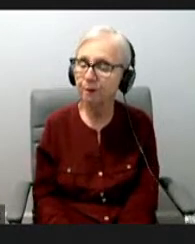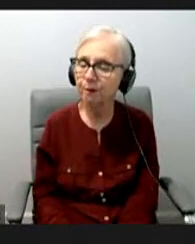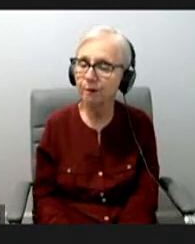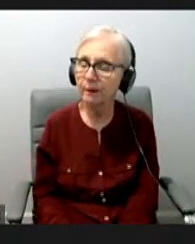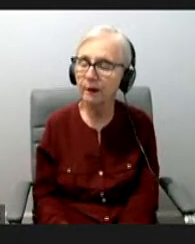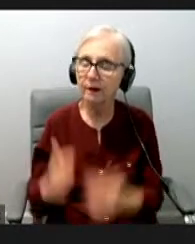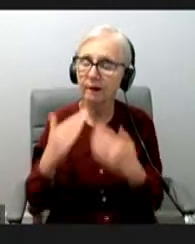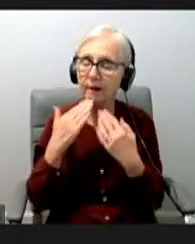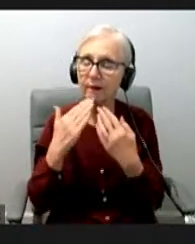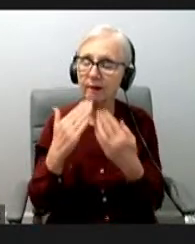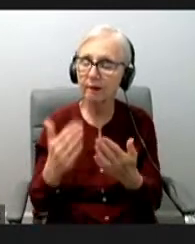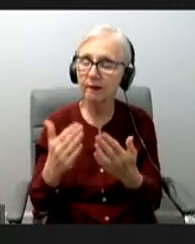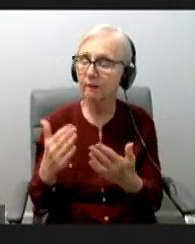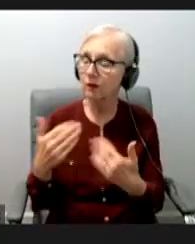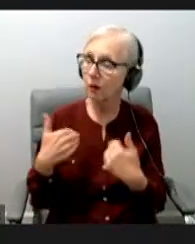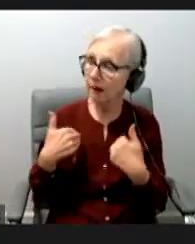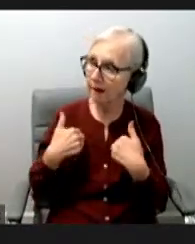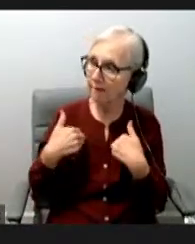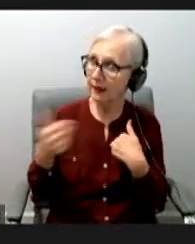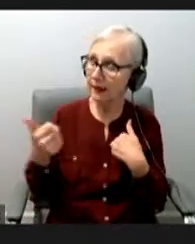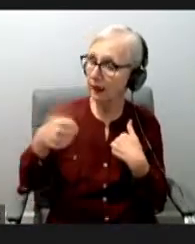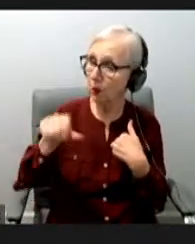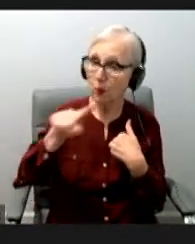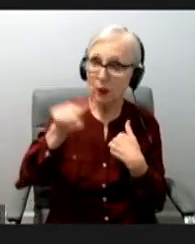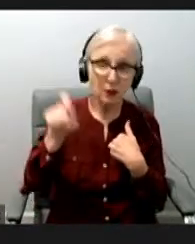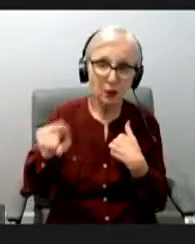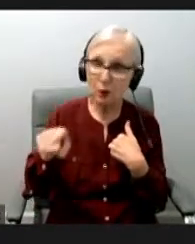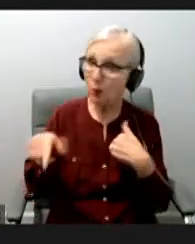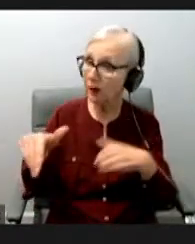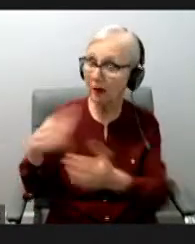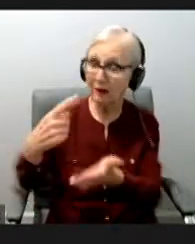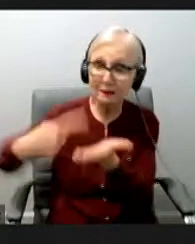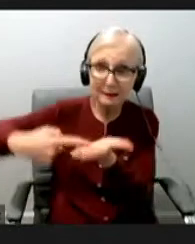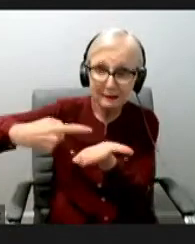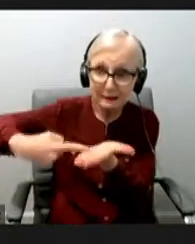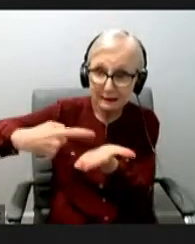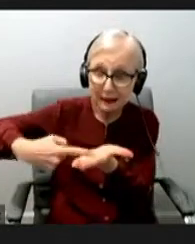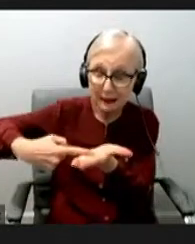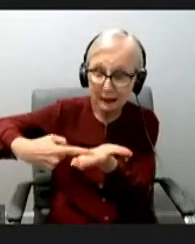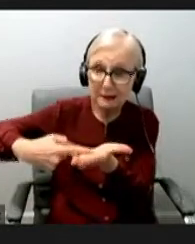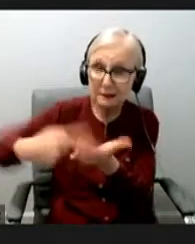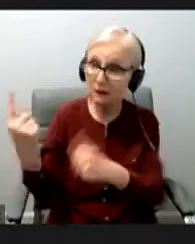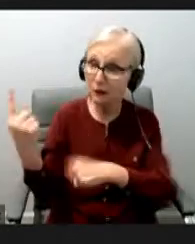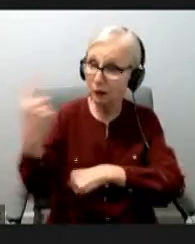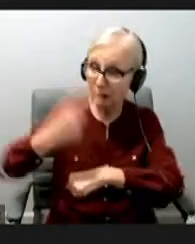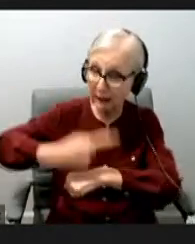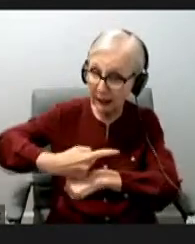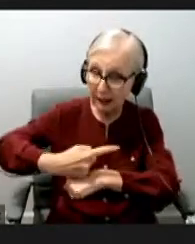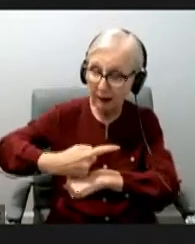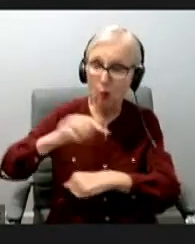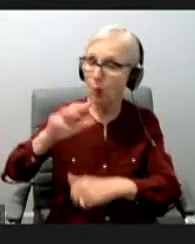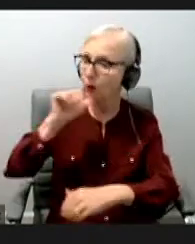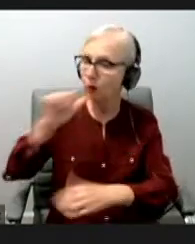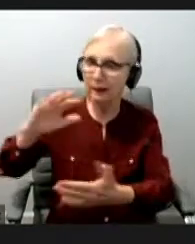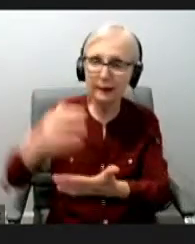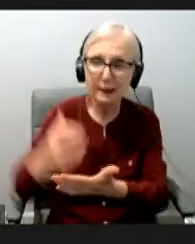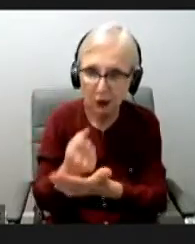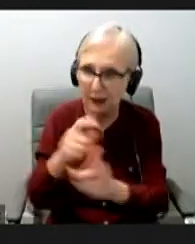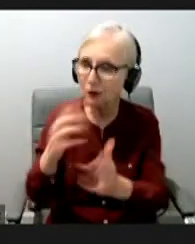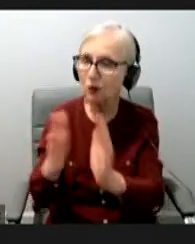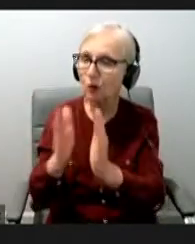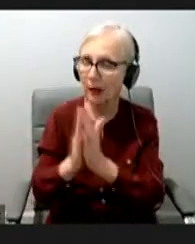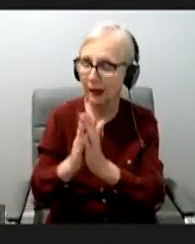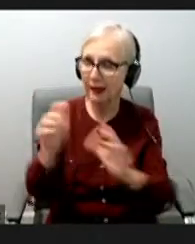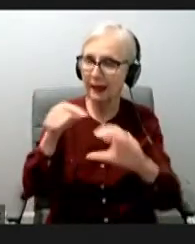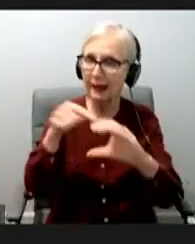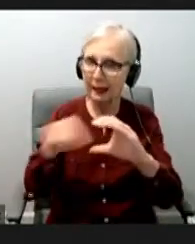all for joining. If you have any questions that were not covered in today's press conference or questions that you weren't able to get to, please email us at